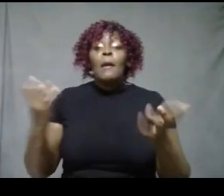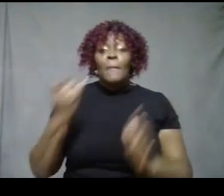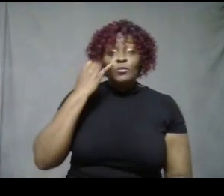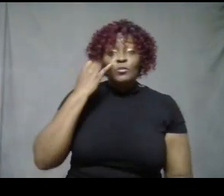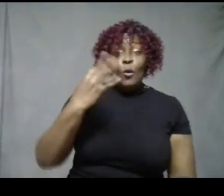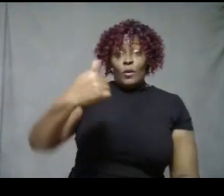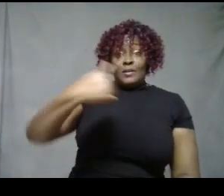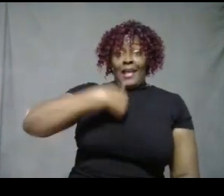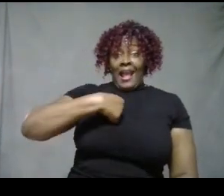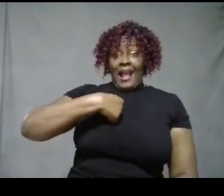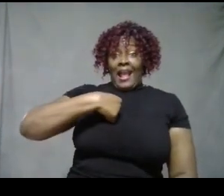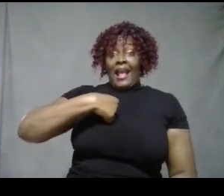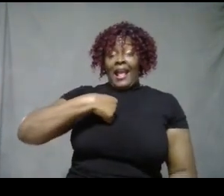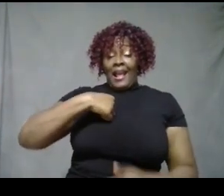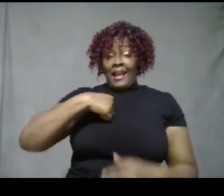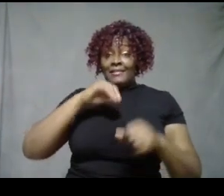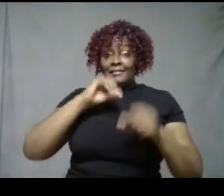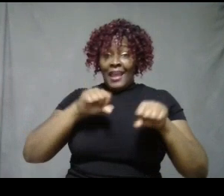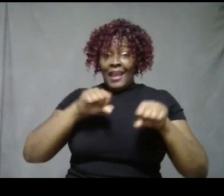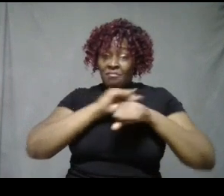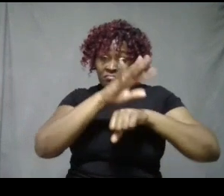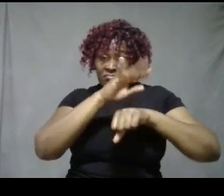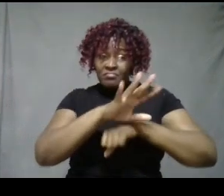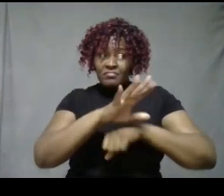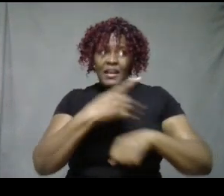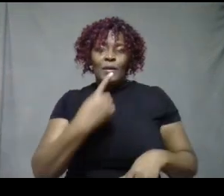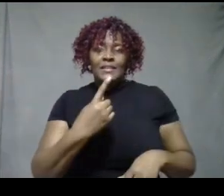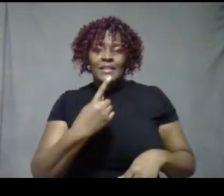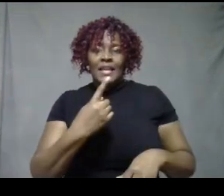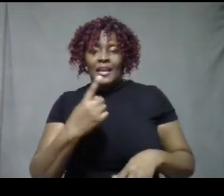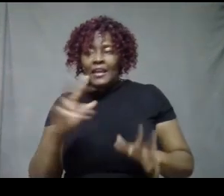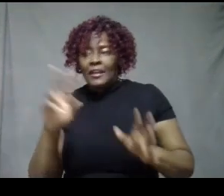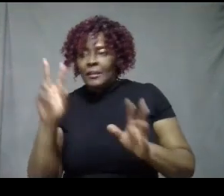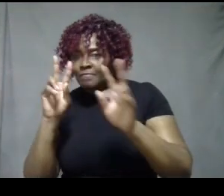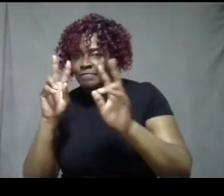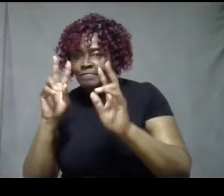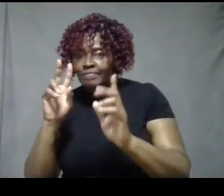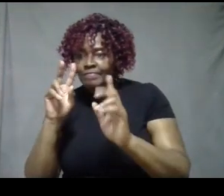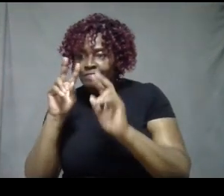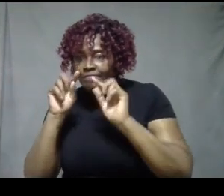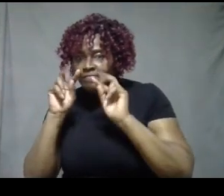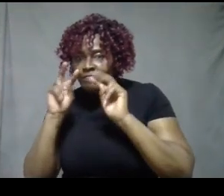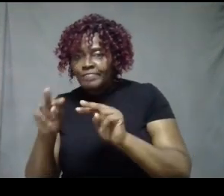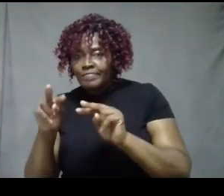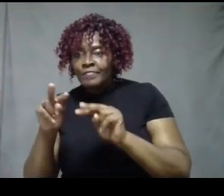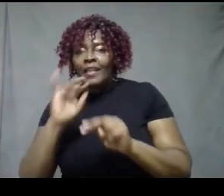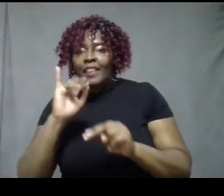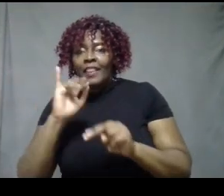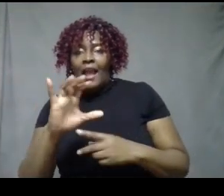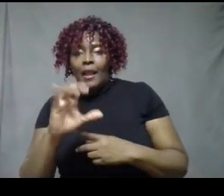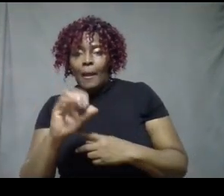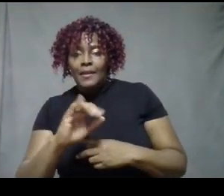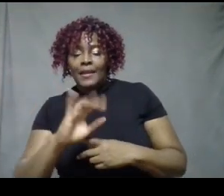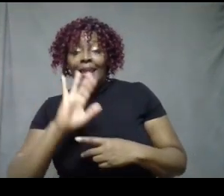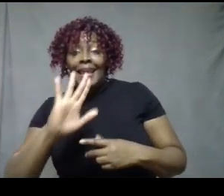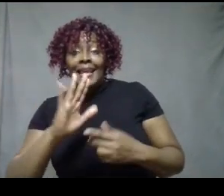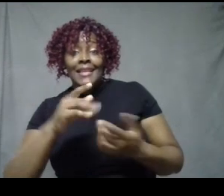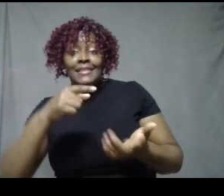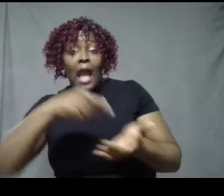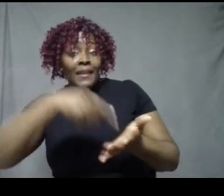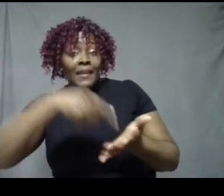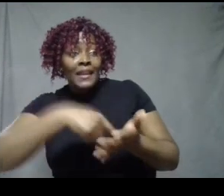say in it, I would say, I would look to the developer who breached his obligations to the city in